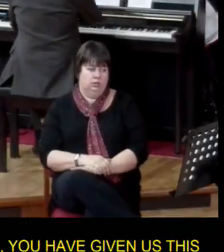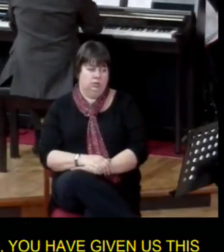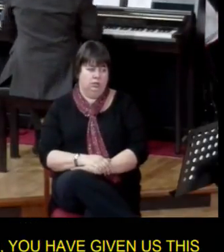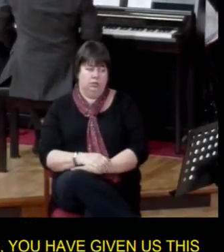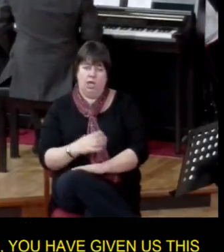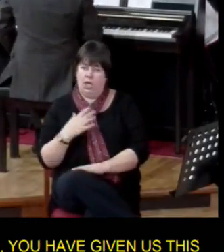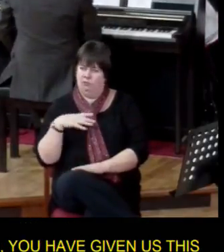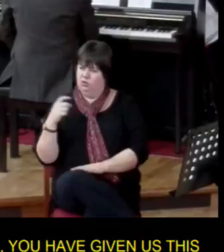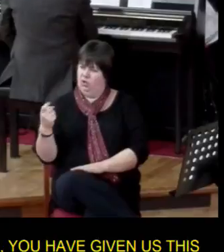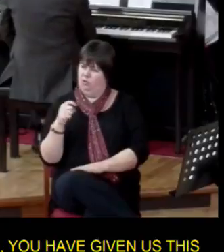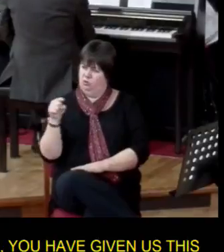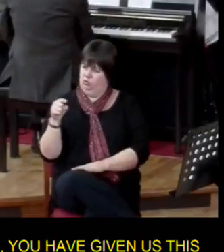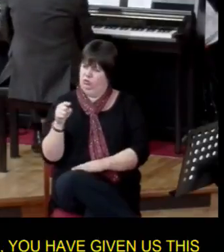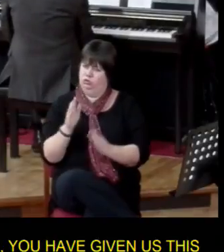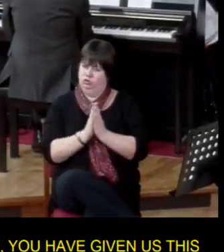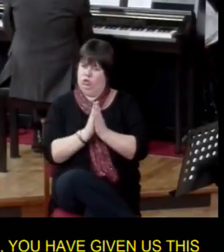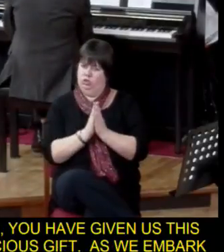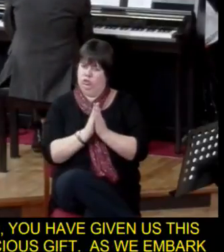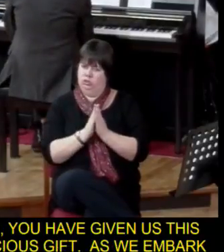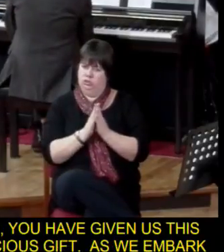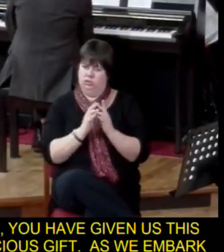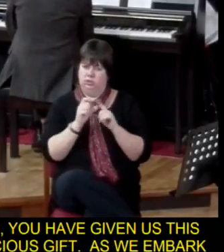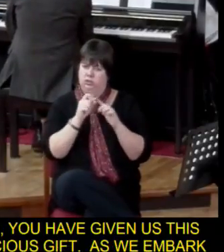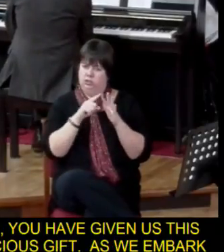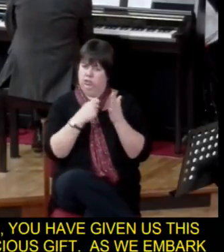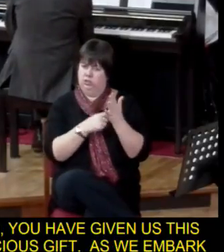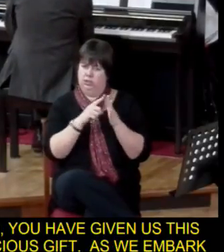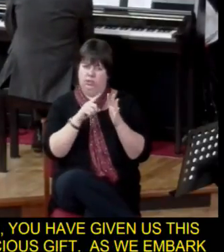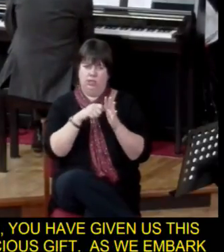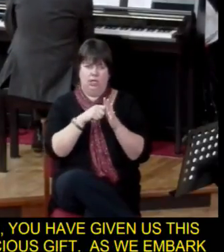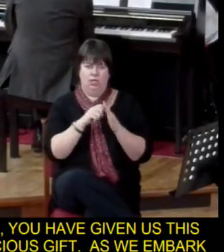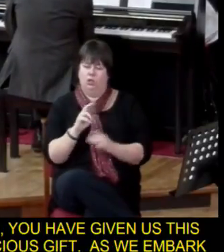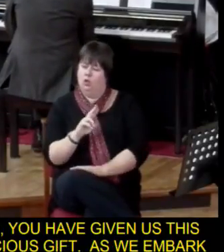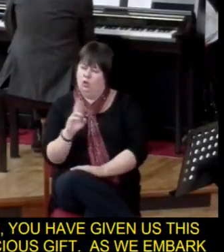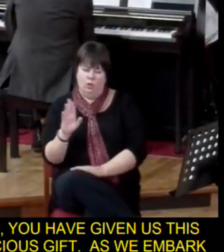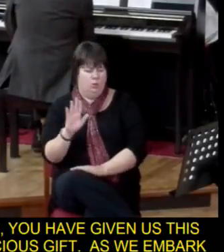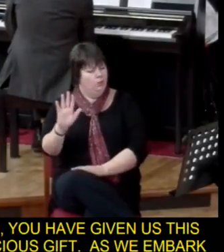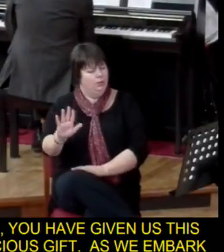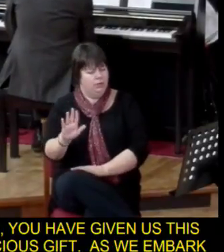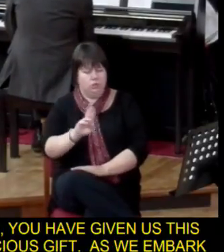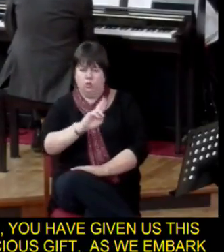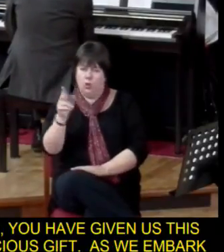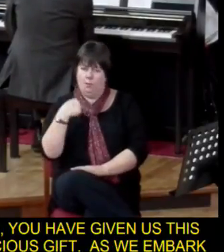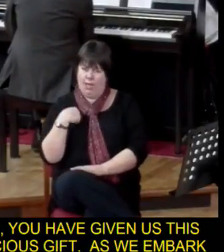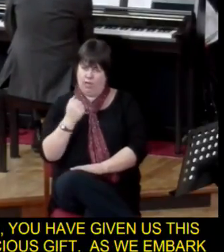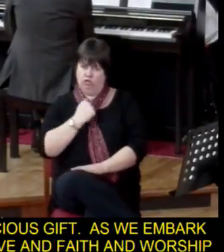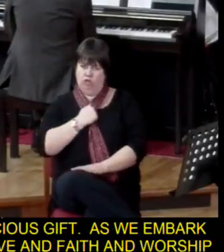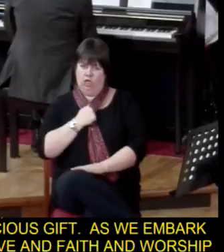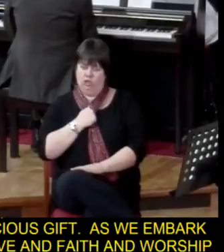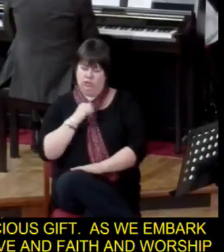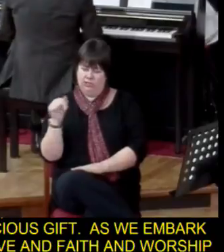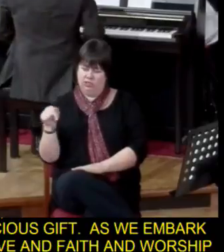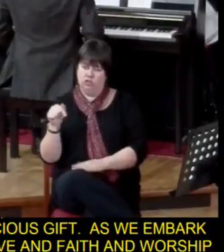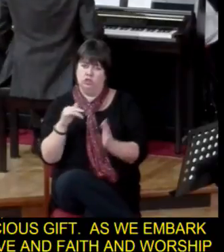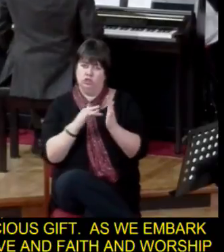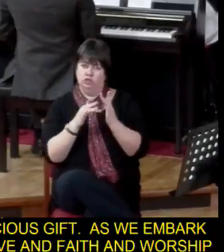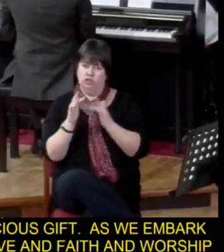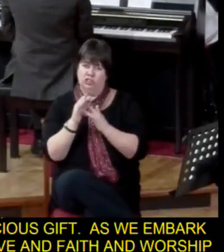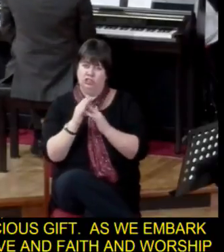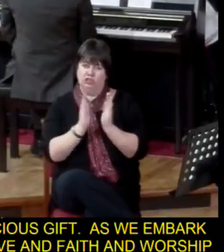"I'm coming to your church, Derek." And I'll say, "It's no my church. It's Jesus'